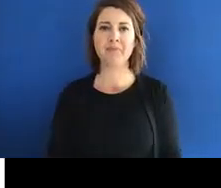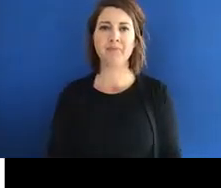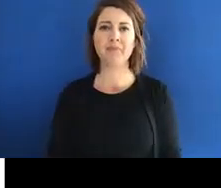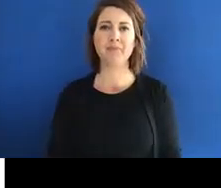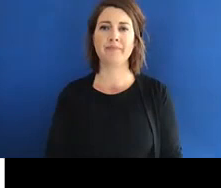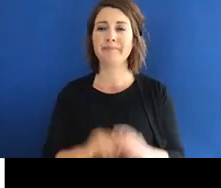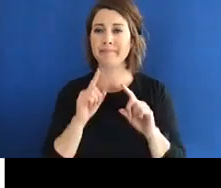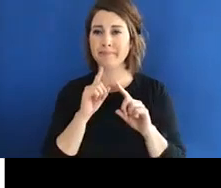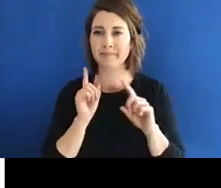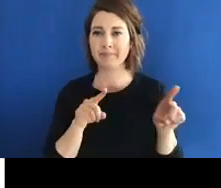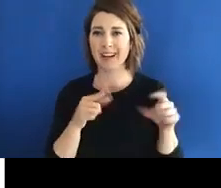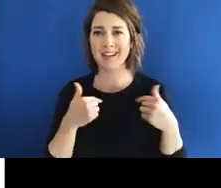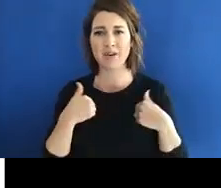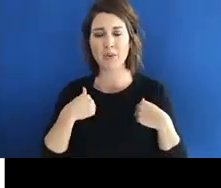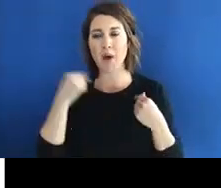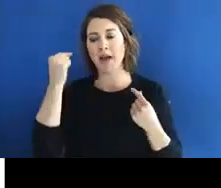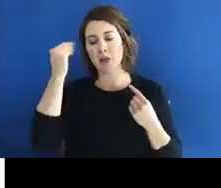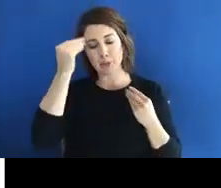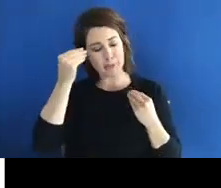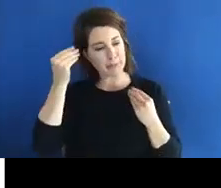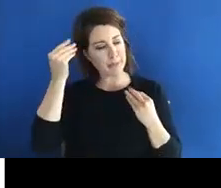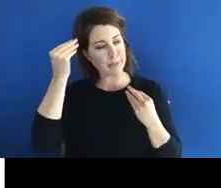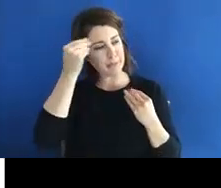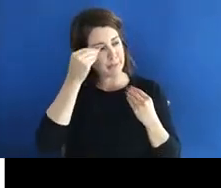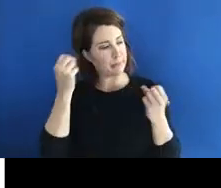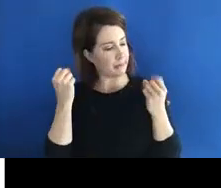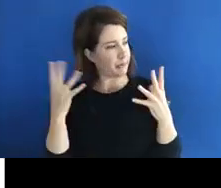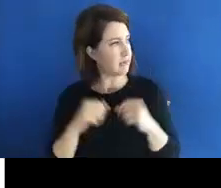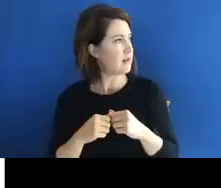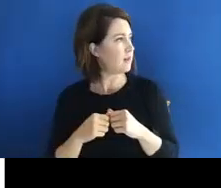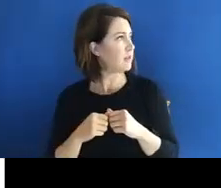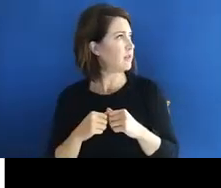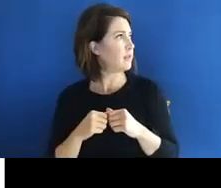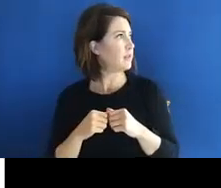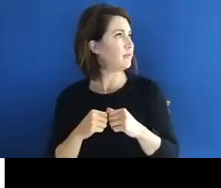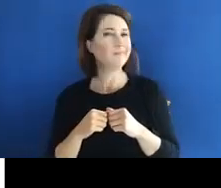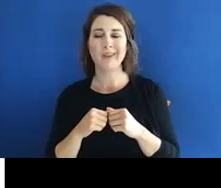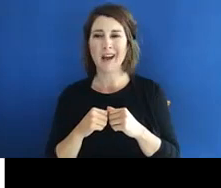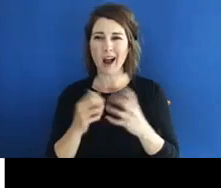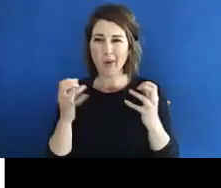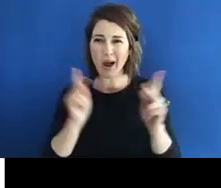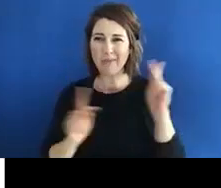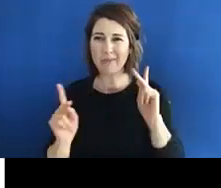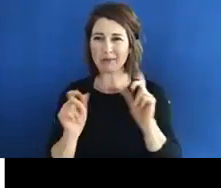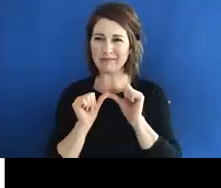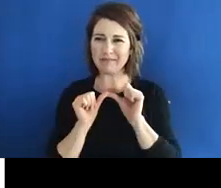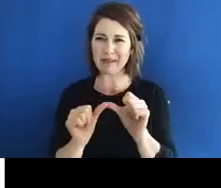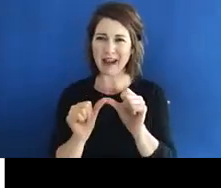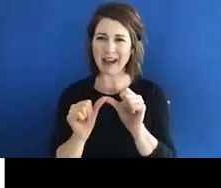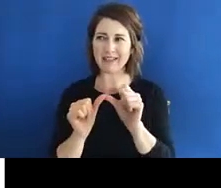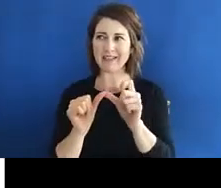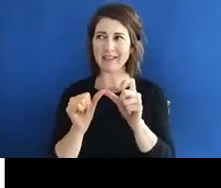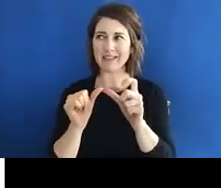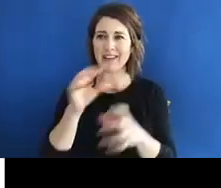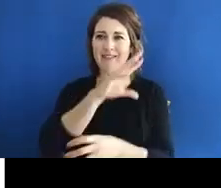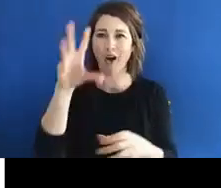Well, given that a lot of thought, I think keeping individuals engaged, to me, is one of the things that we need